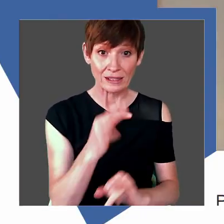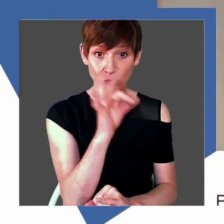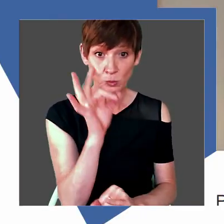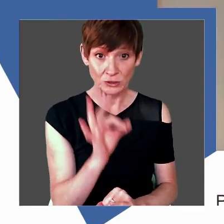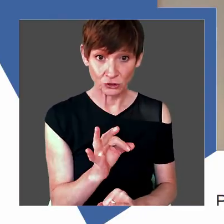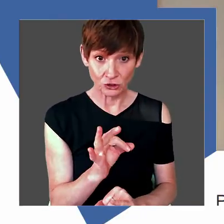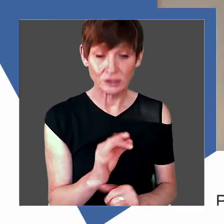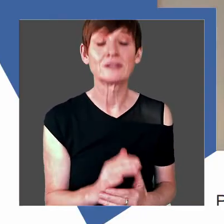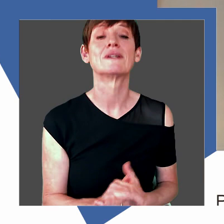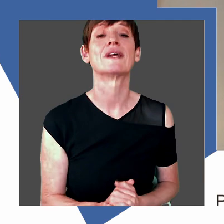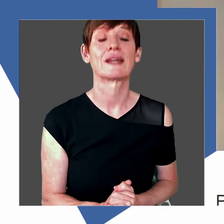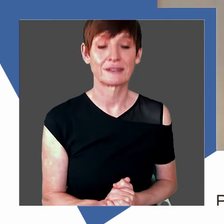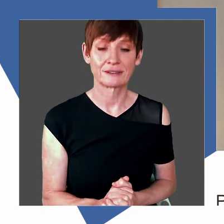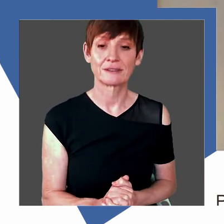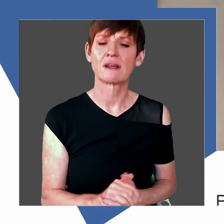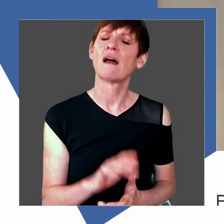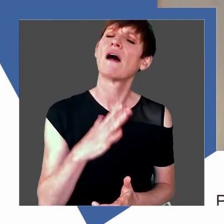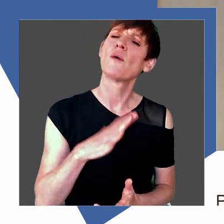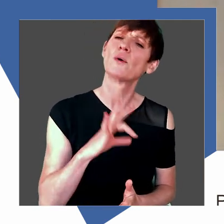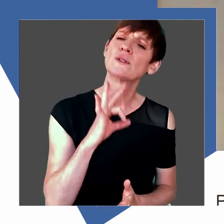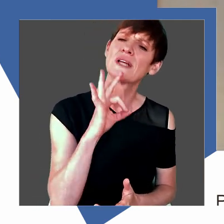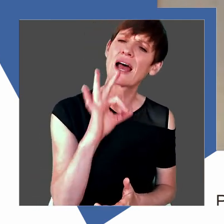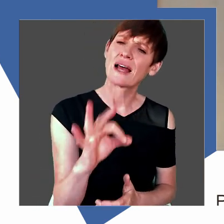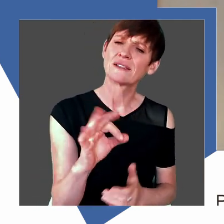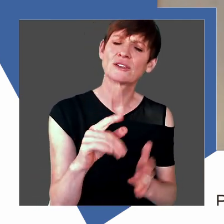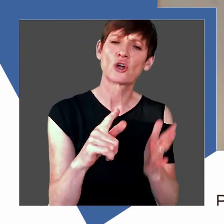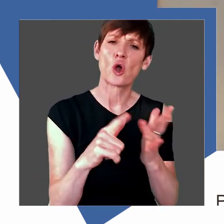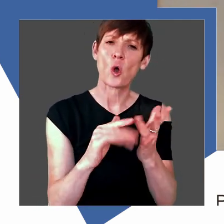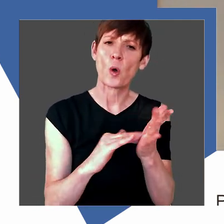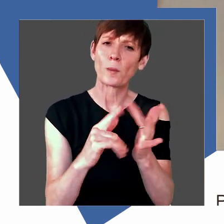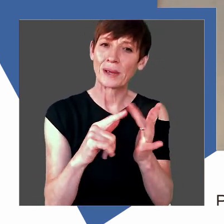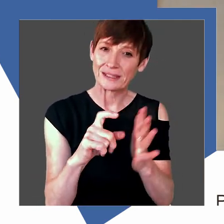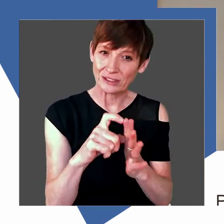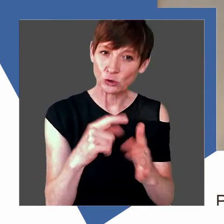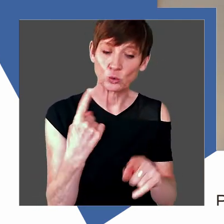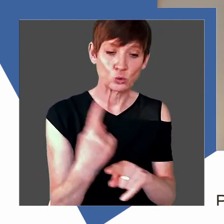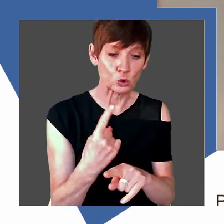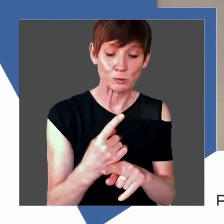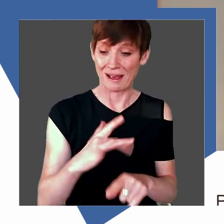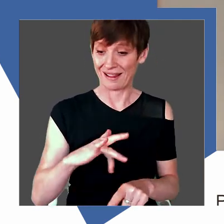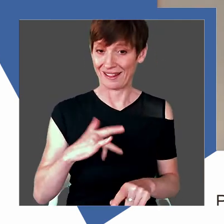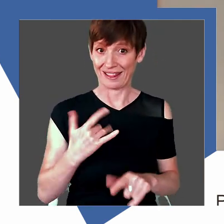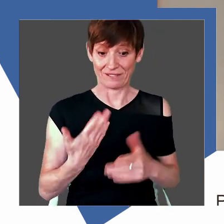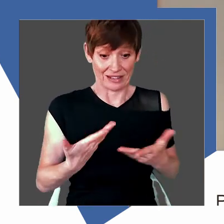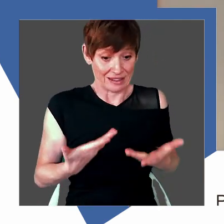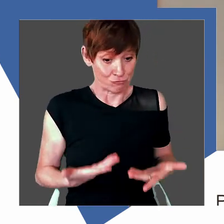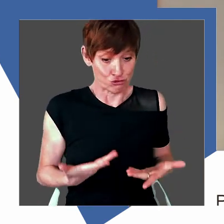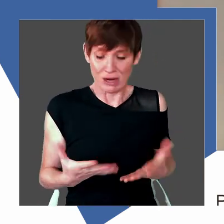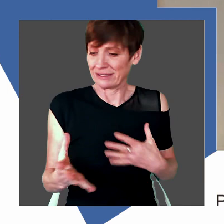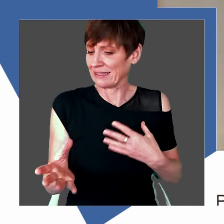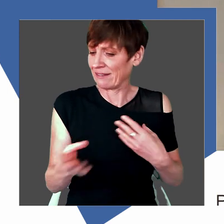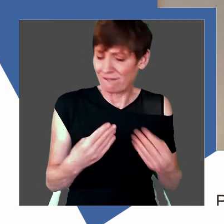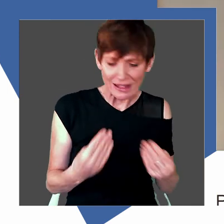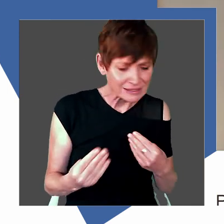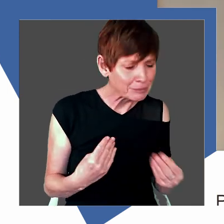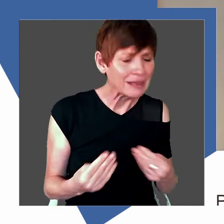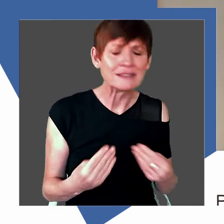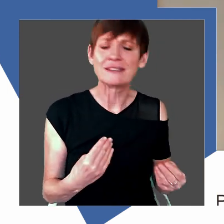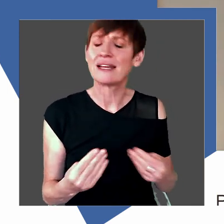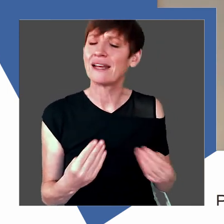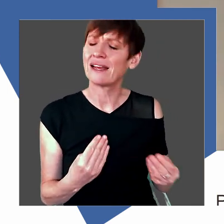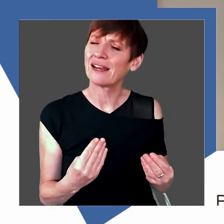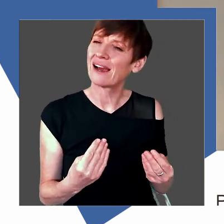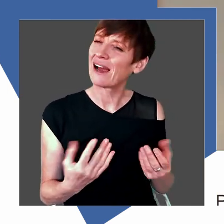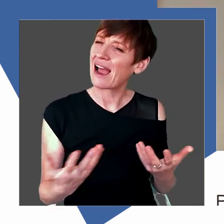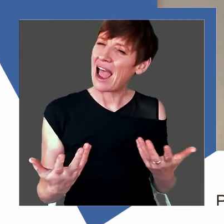You did mention living the present and working and being flexible to the things that are happening right now.